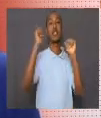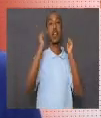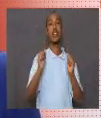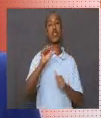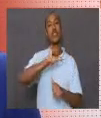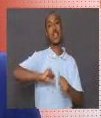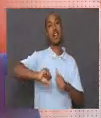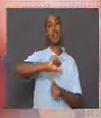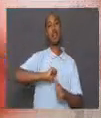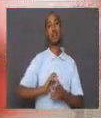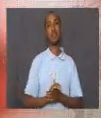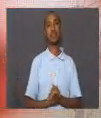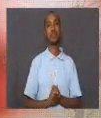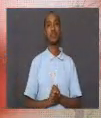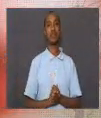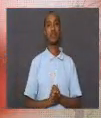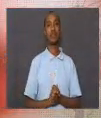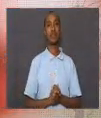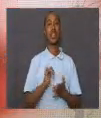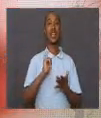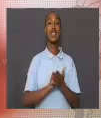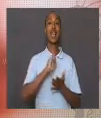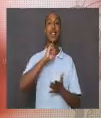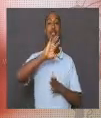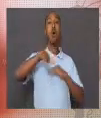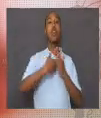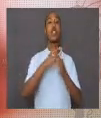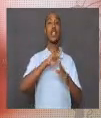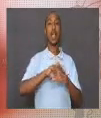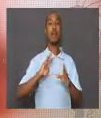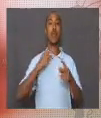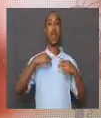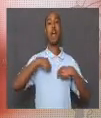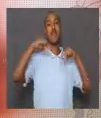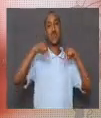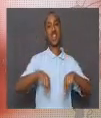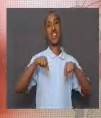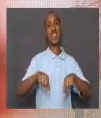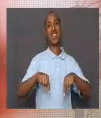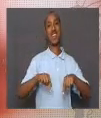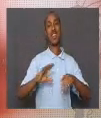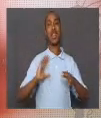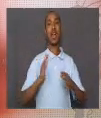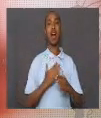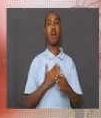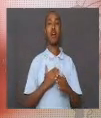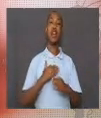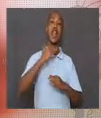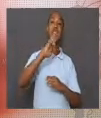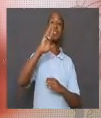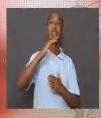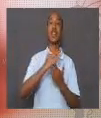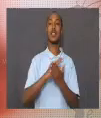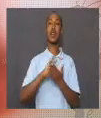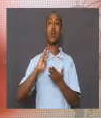of the atom. That is all the time we have for today. Our next 3 lessons will